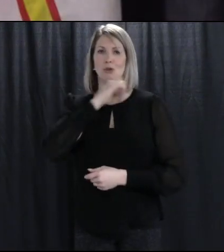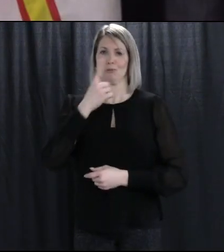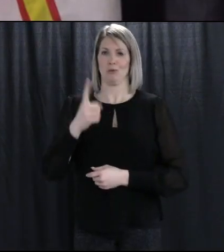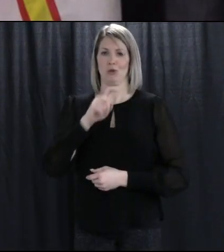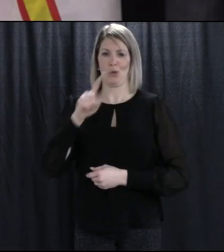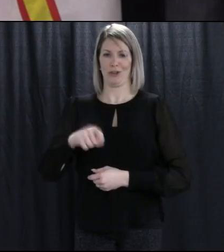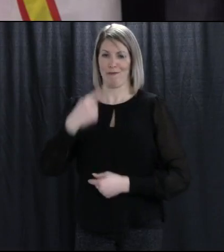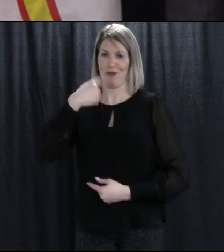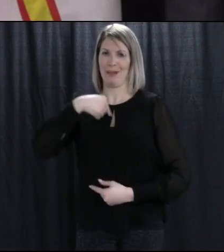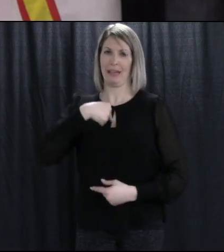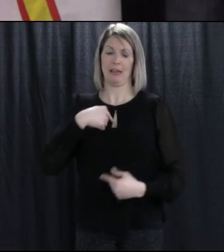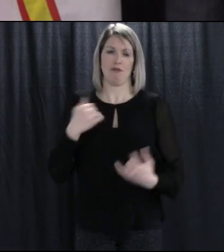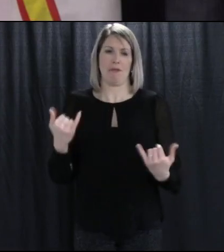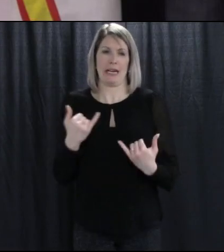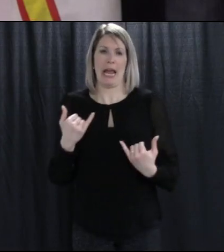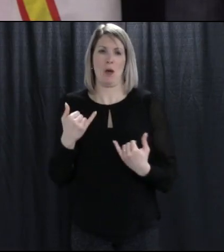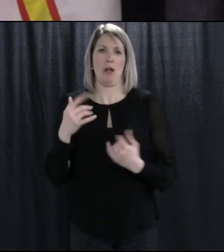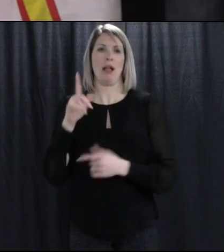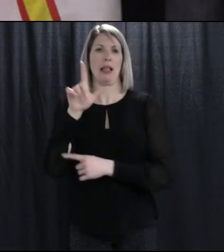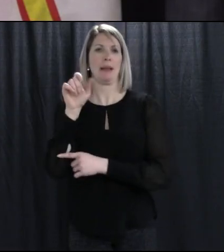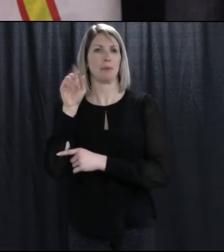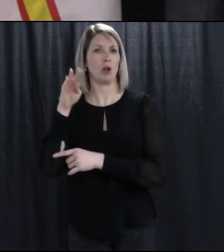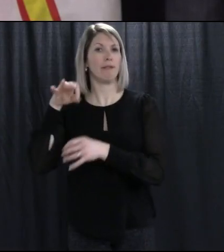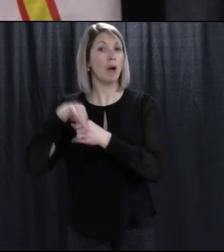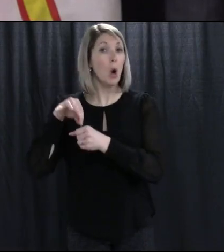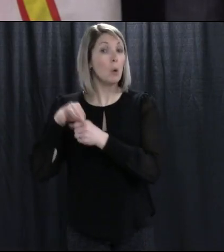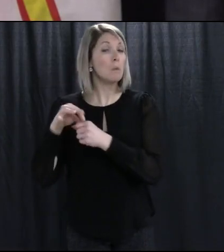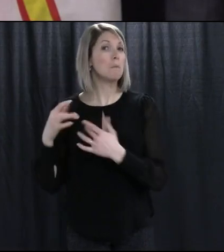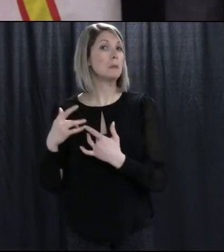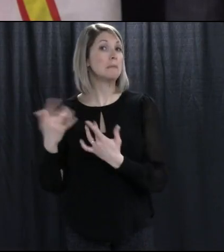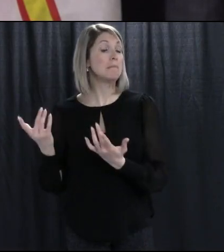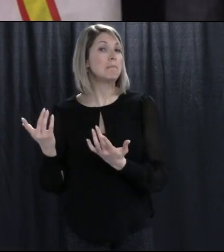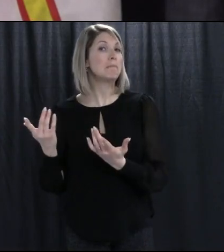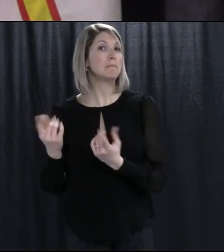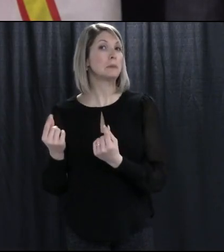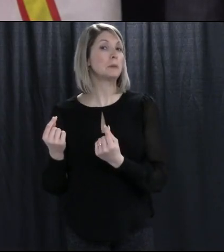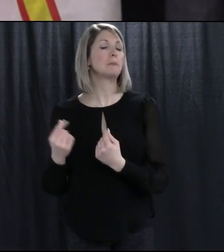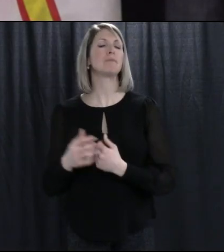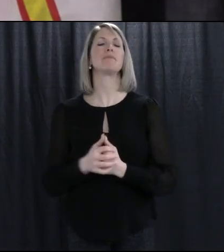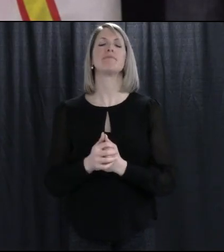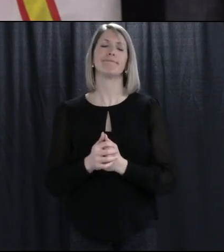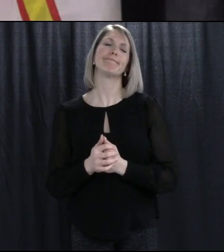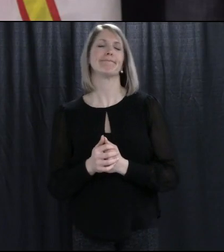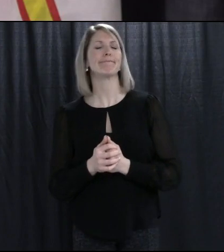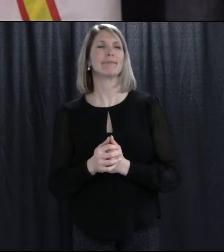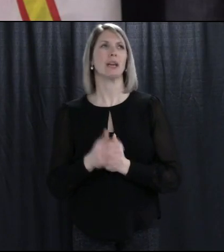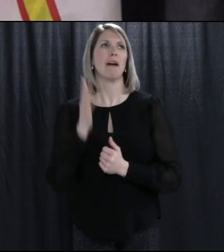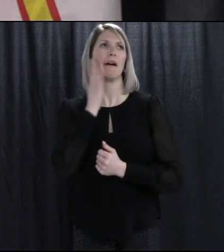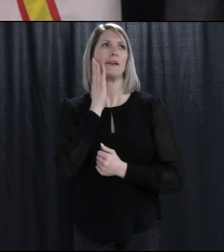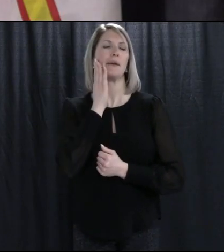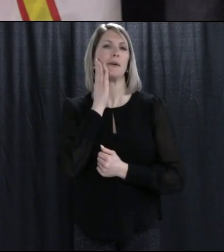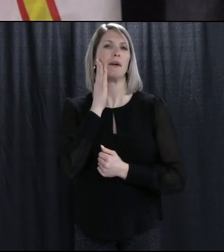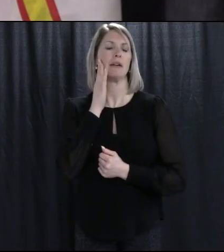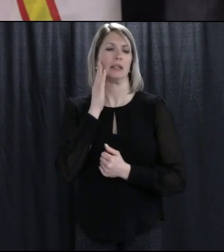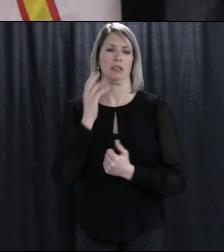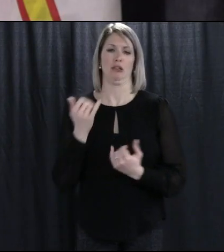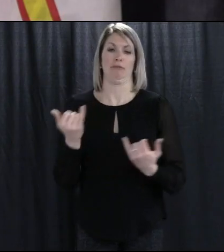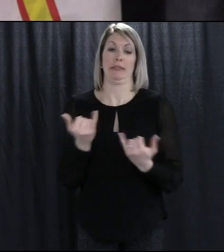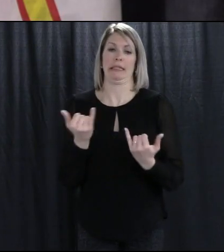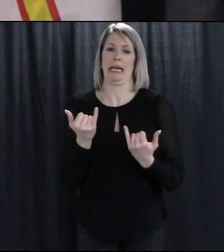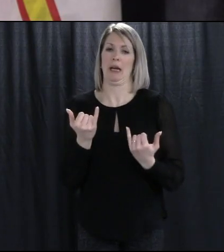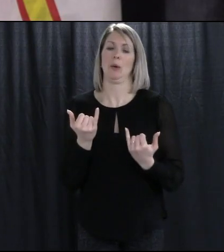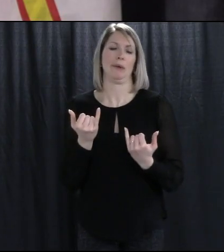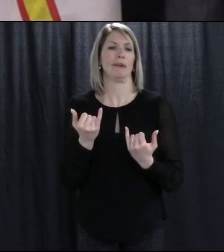not that I'm aware of. I mean, obviously, you know, I have not been talking or been involved in this process, as you know, and